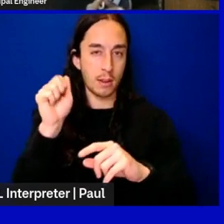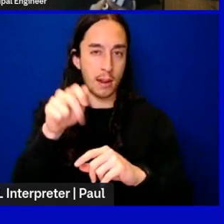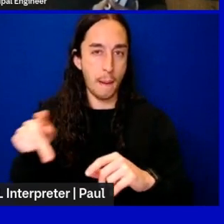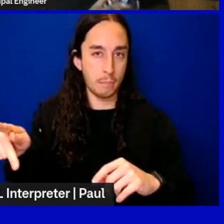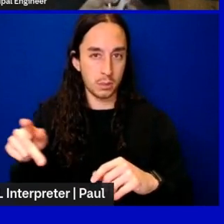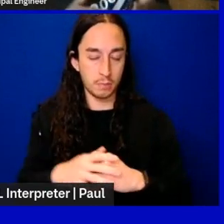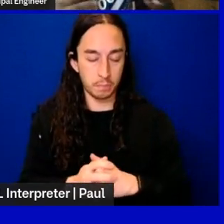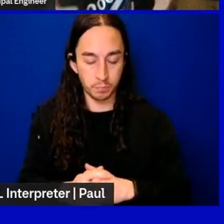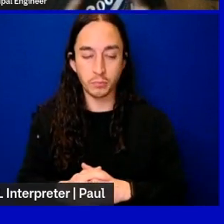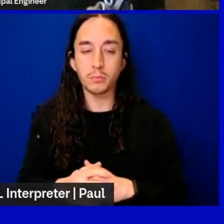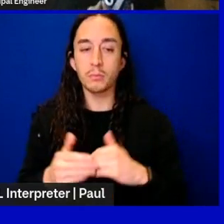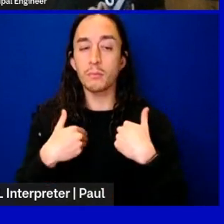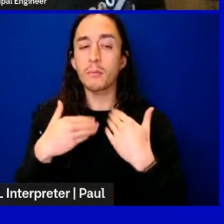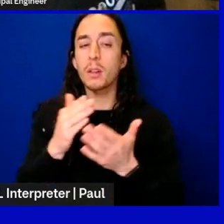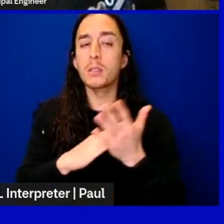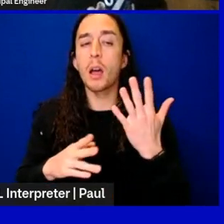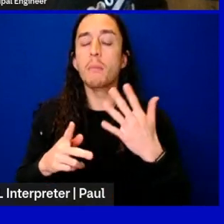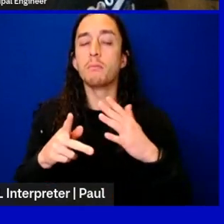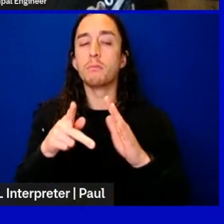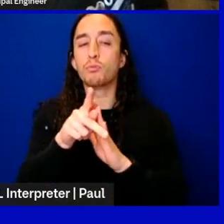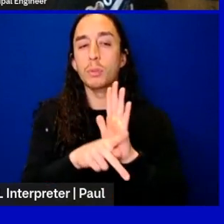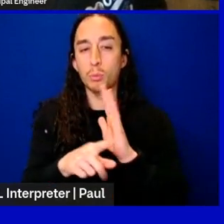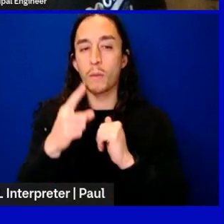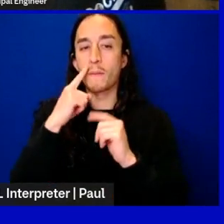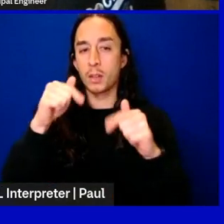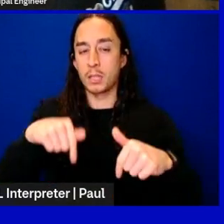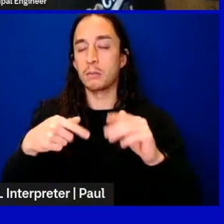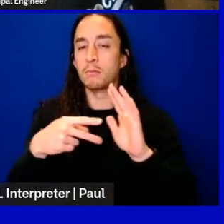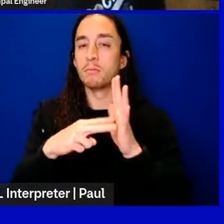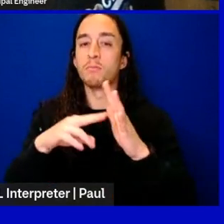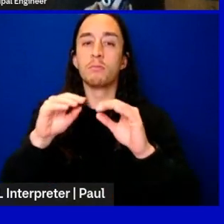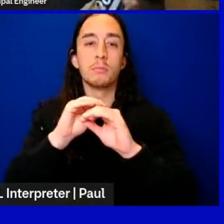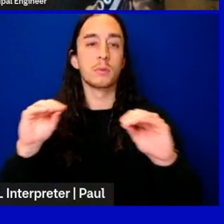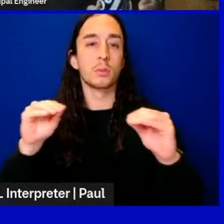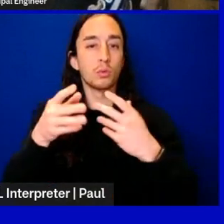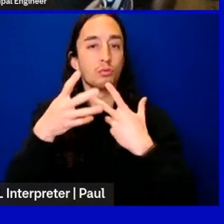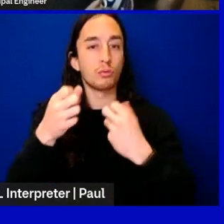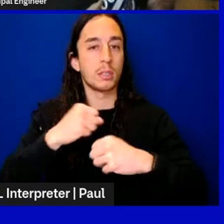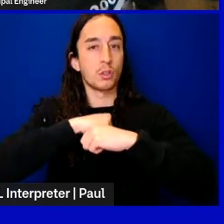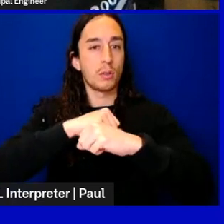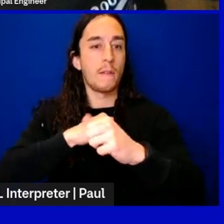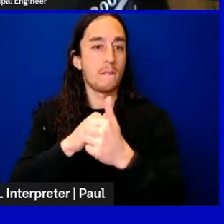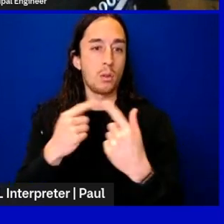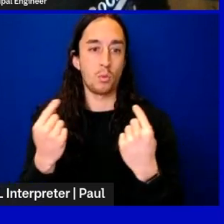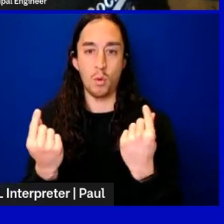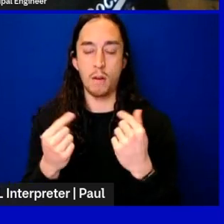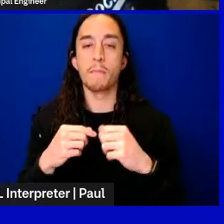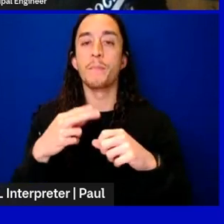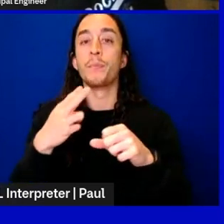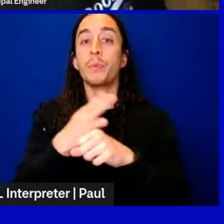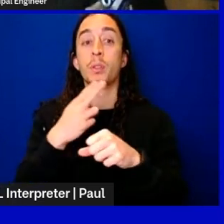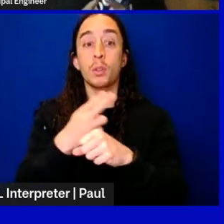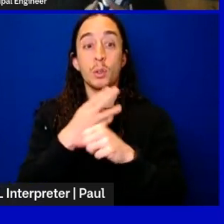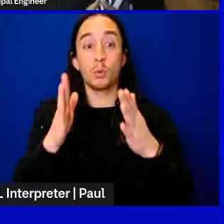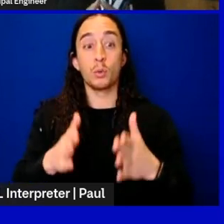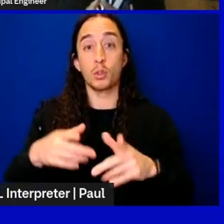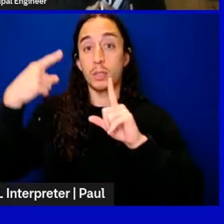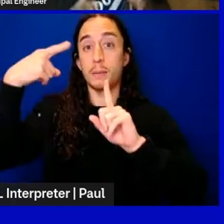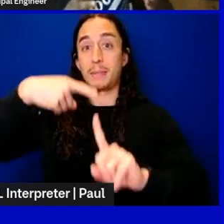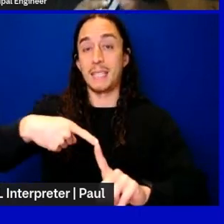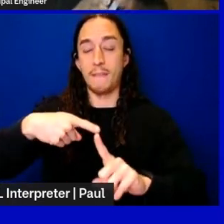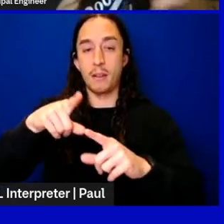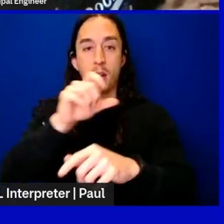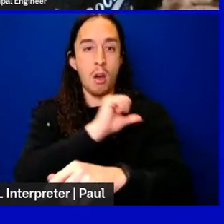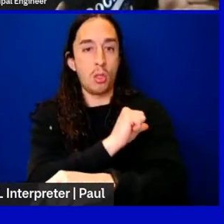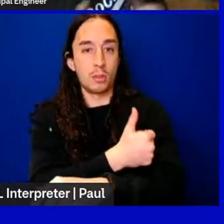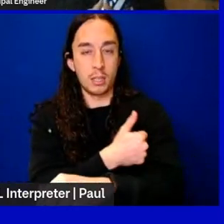are some principles or the tenets which this zero trust security follows. That is the use of explicit authorization. Like I